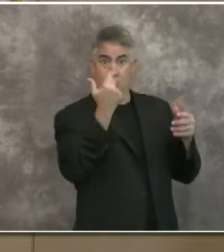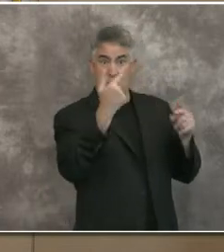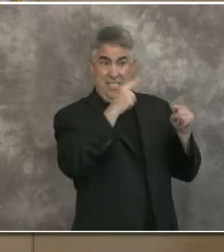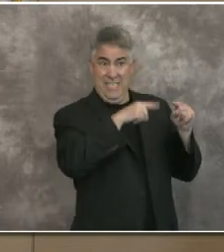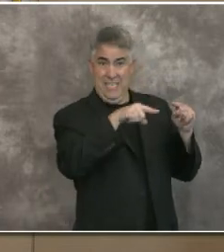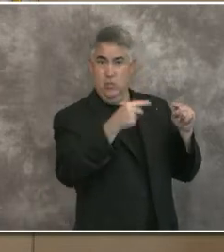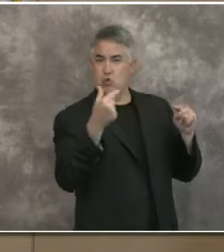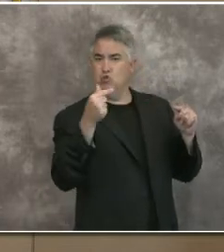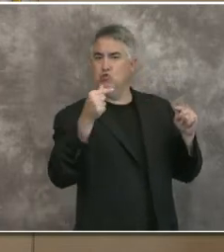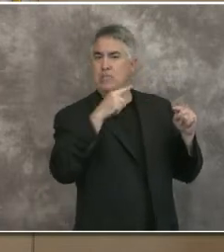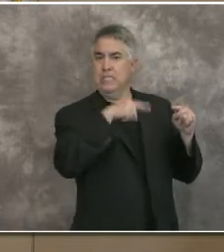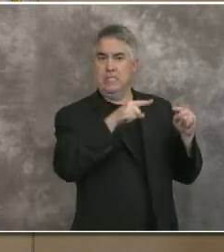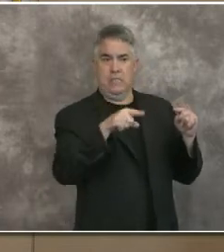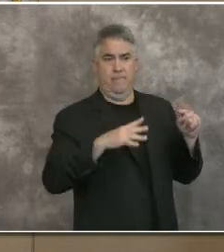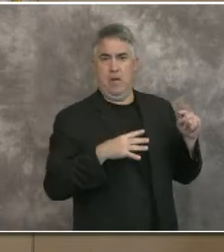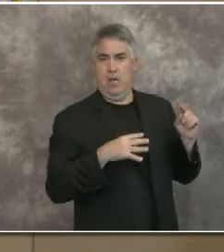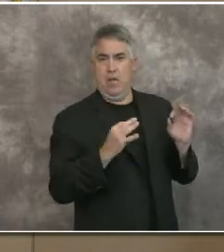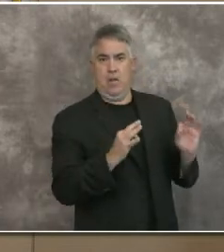concern.